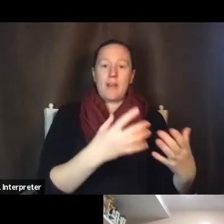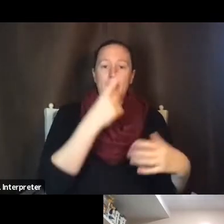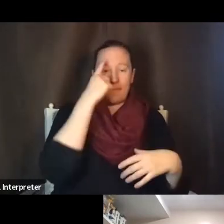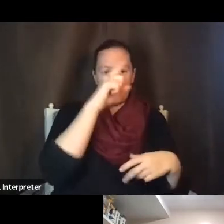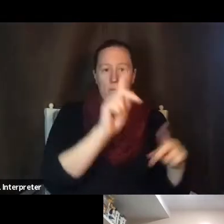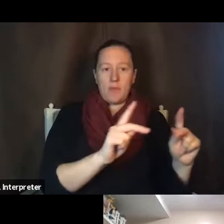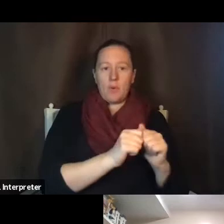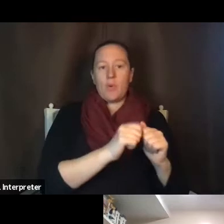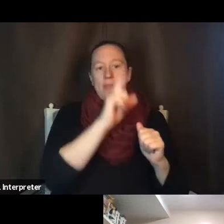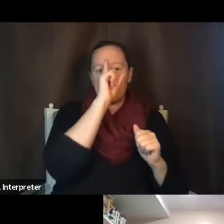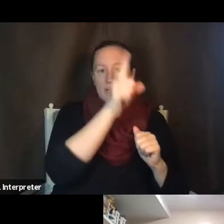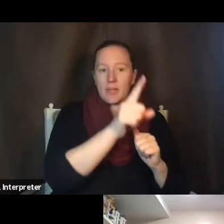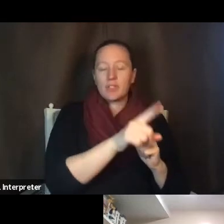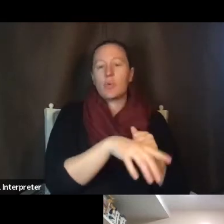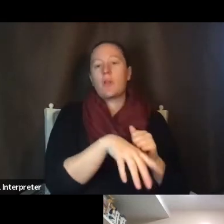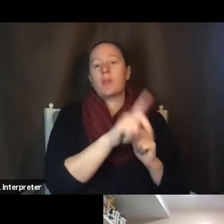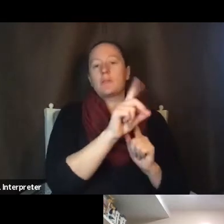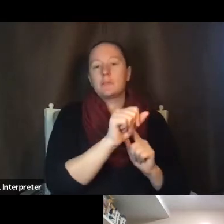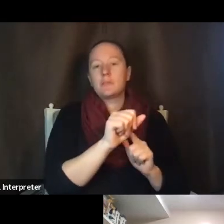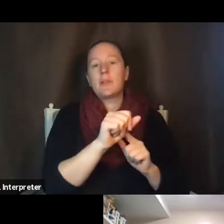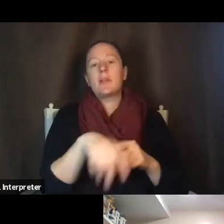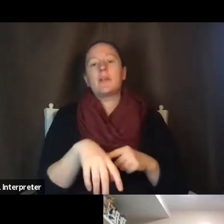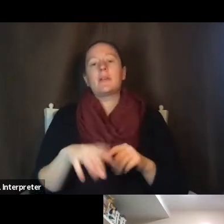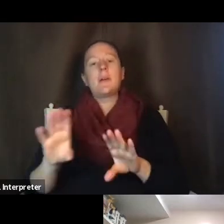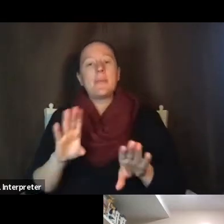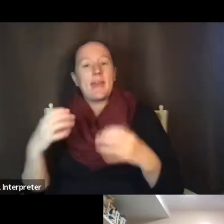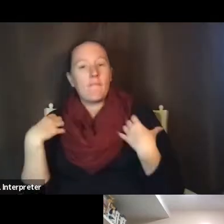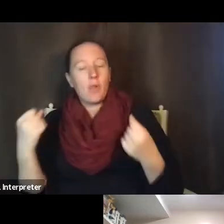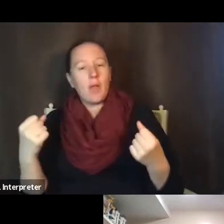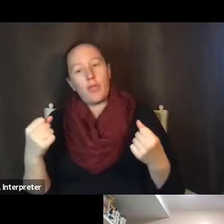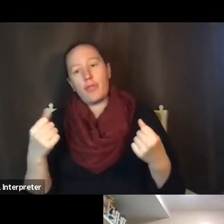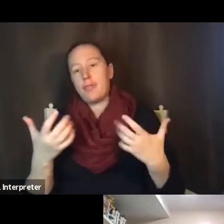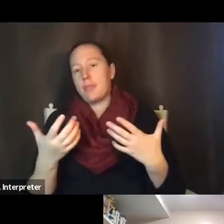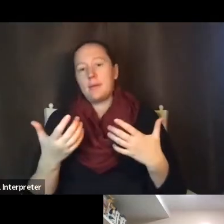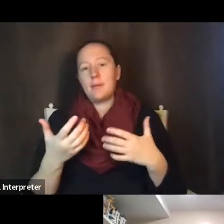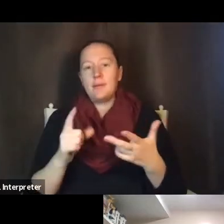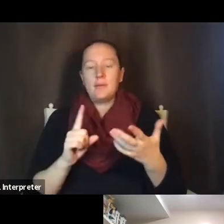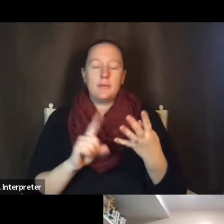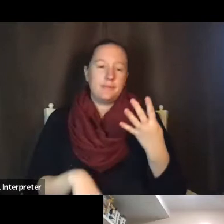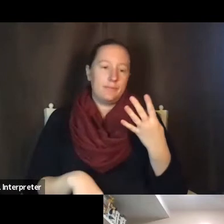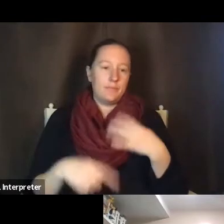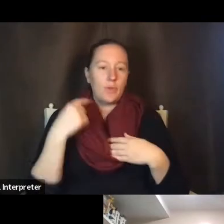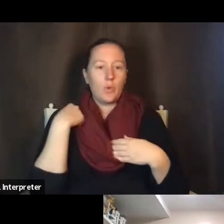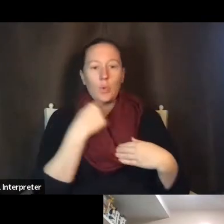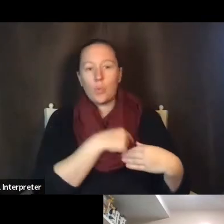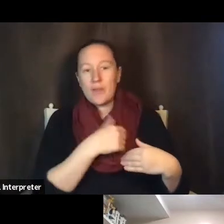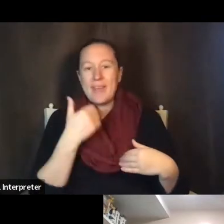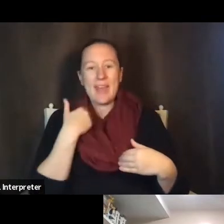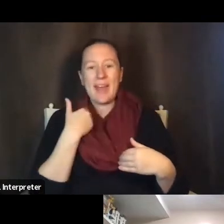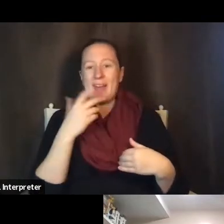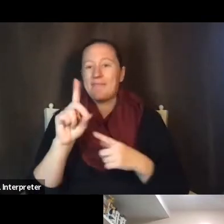developmental disabilities and behavioral health. We have a fragmentation in our data